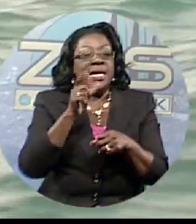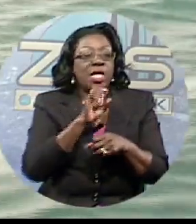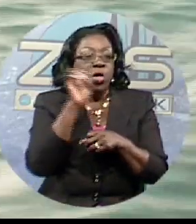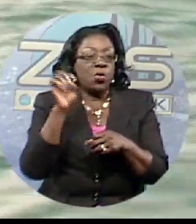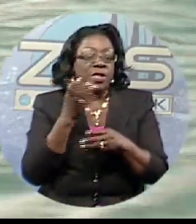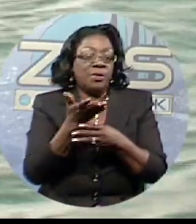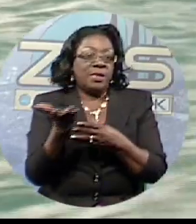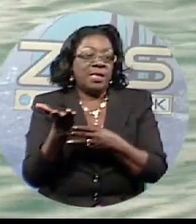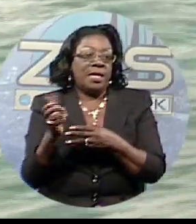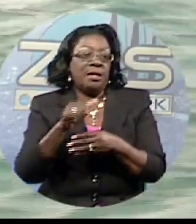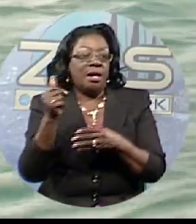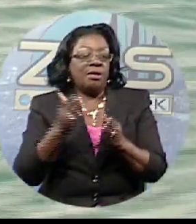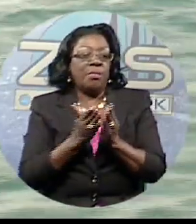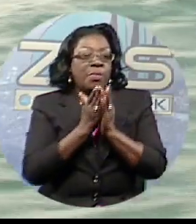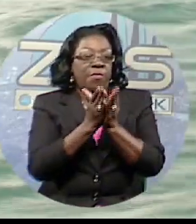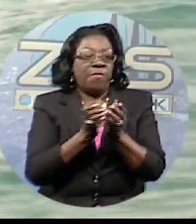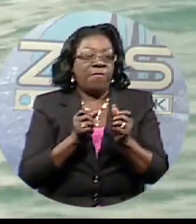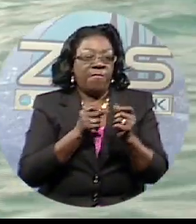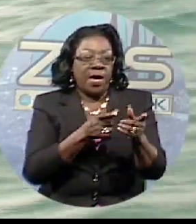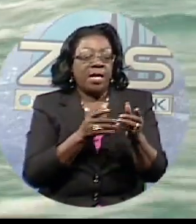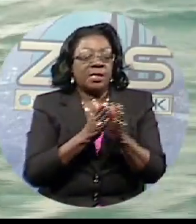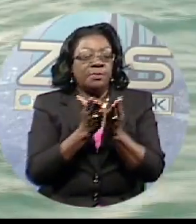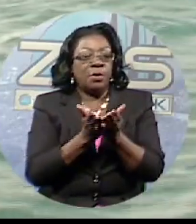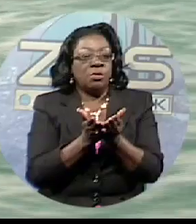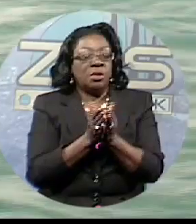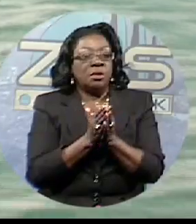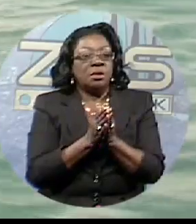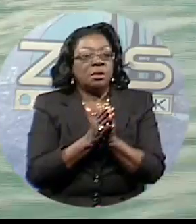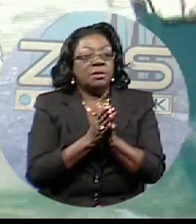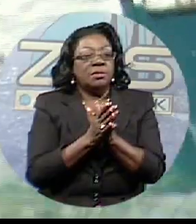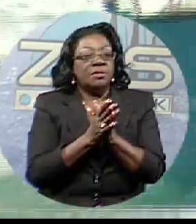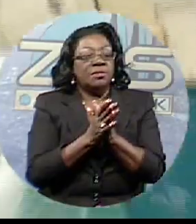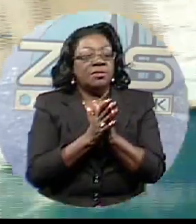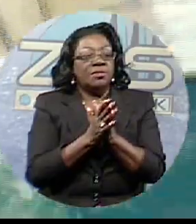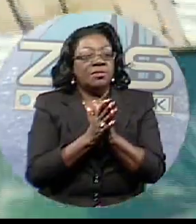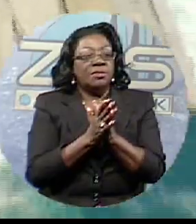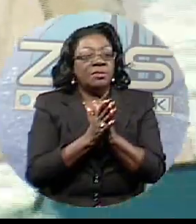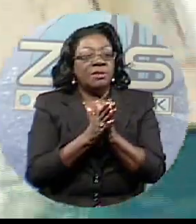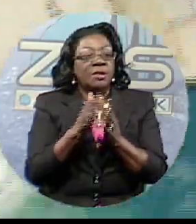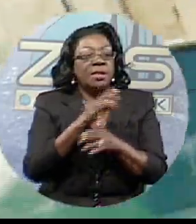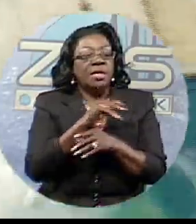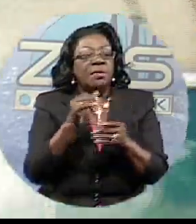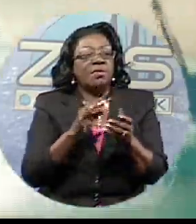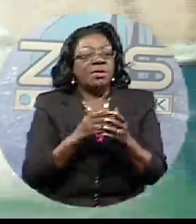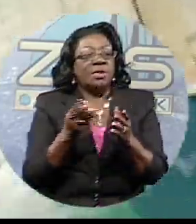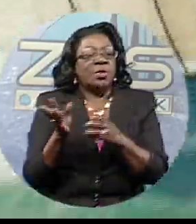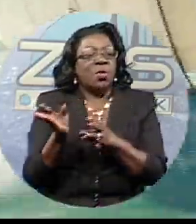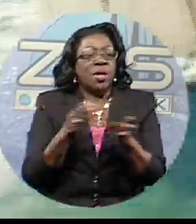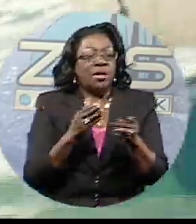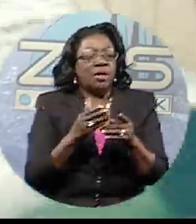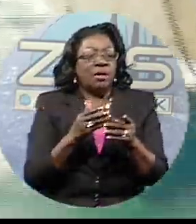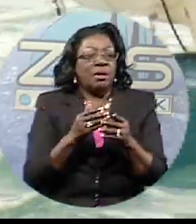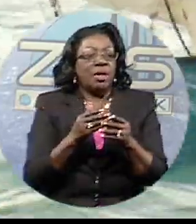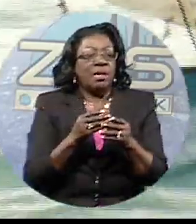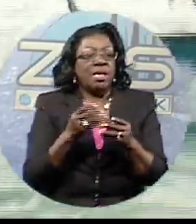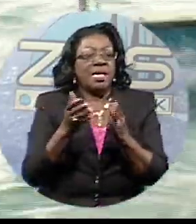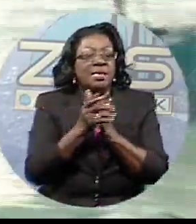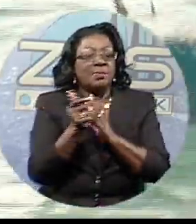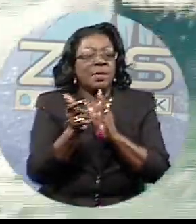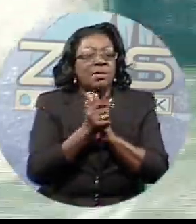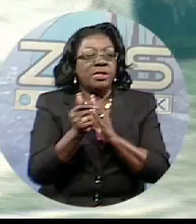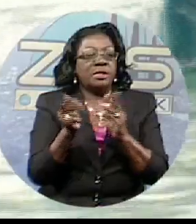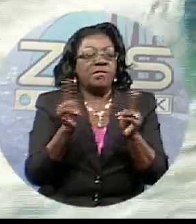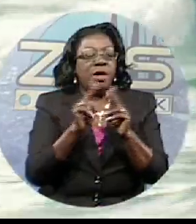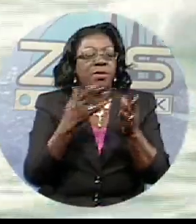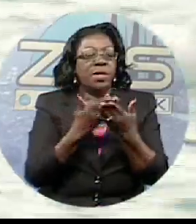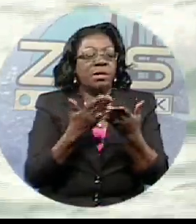there. They made a couple of mistakes. Well, if you make a mistake with you can make you pay. They were well experienced crew and very good